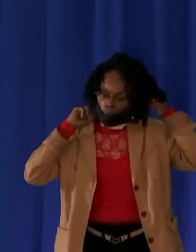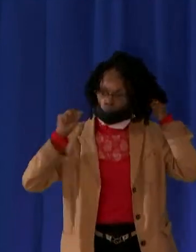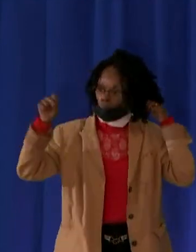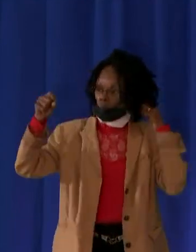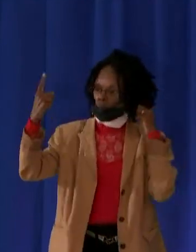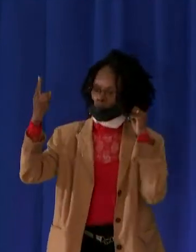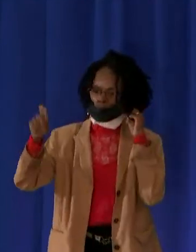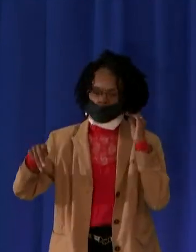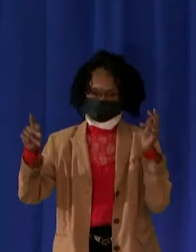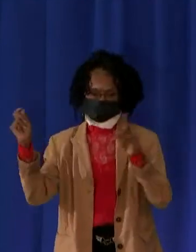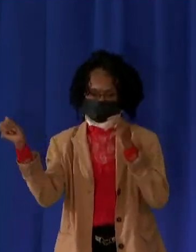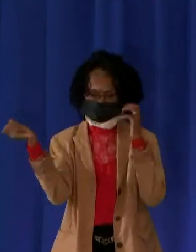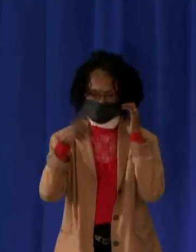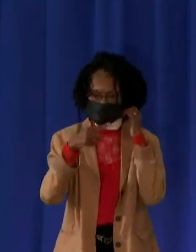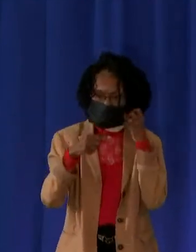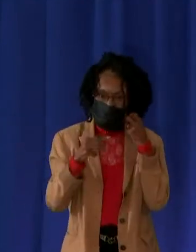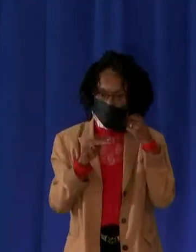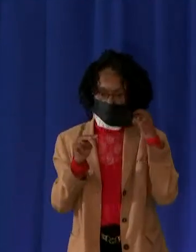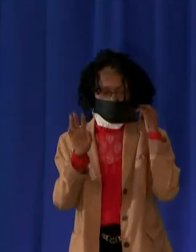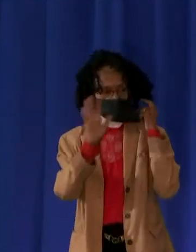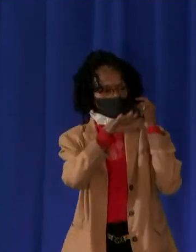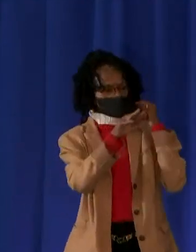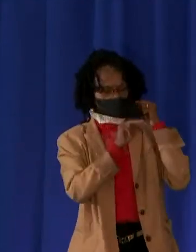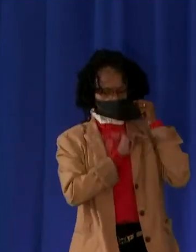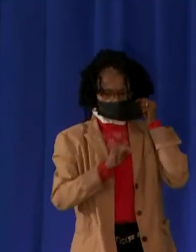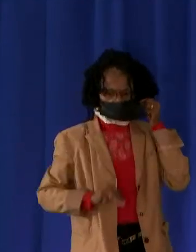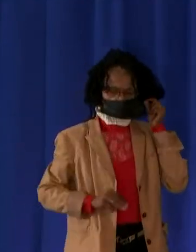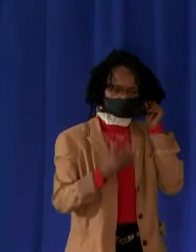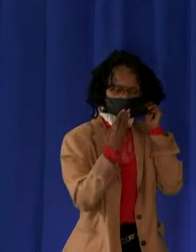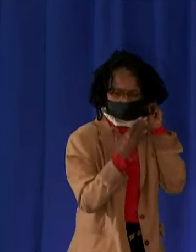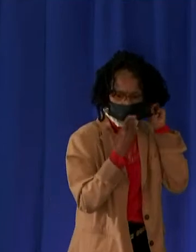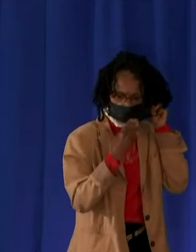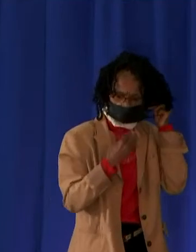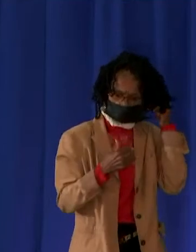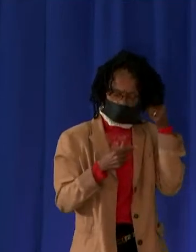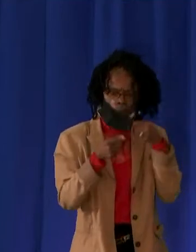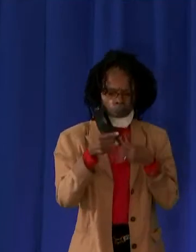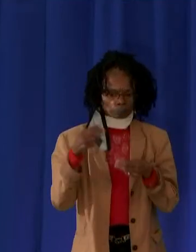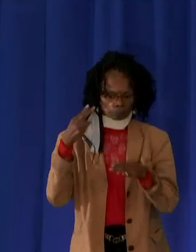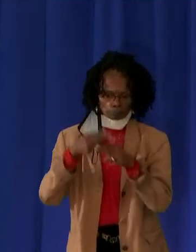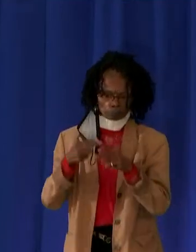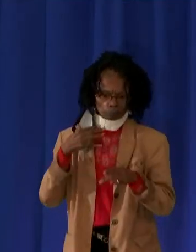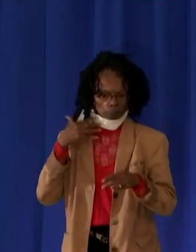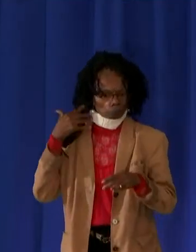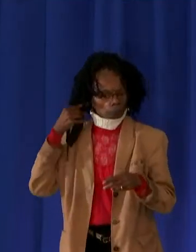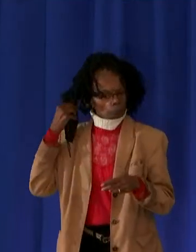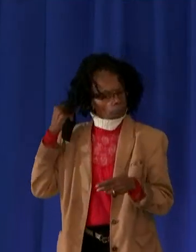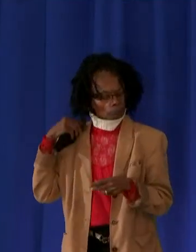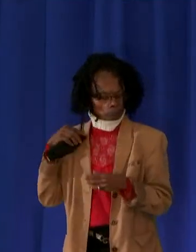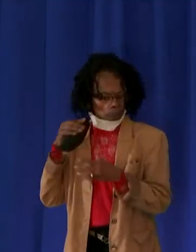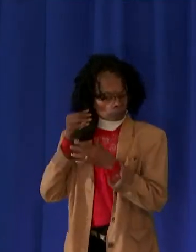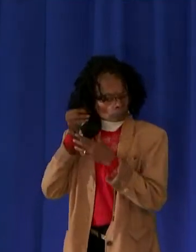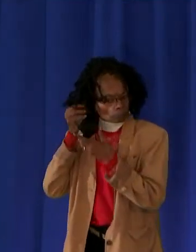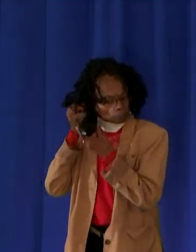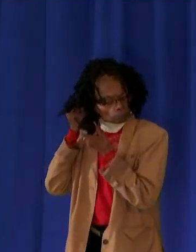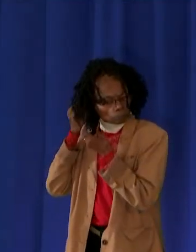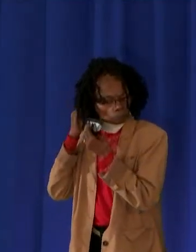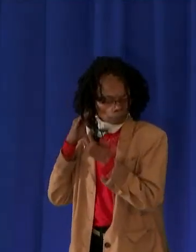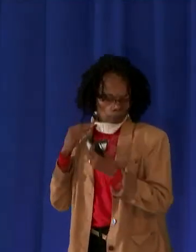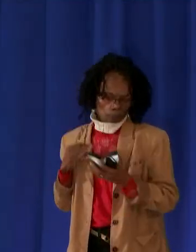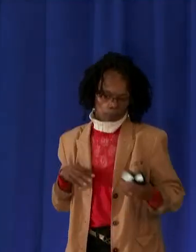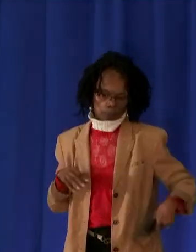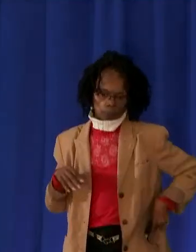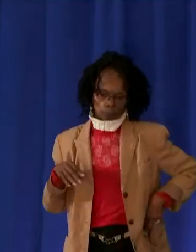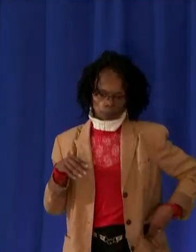Yes, sir. Good morning, Mayor. Good morning. You've mentioned in the past that you'll dial up and dial back restrictions as